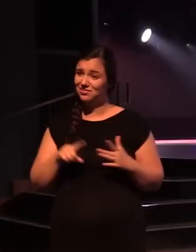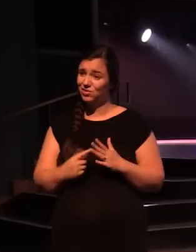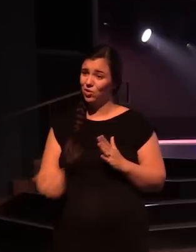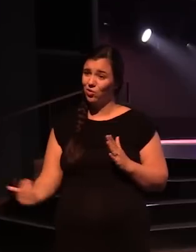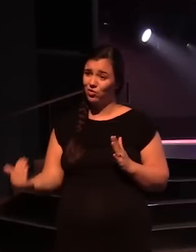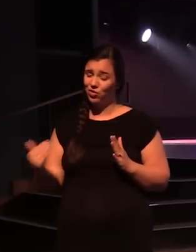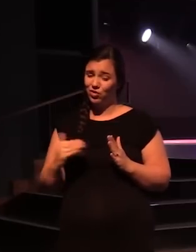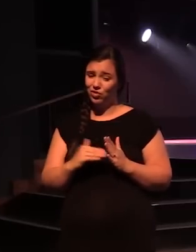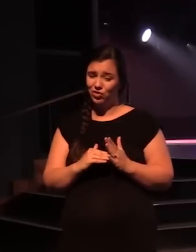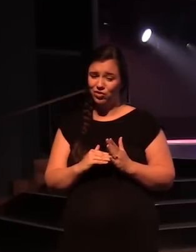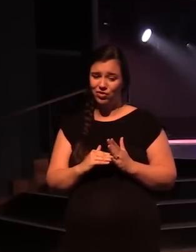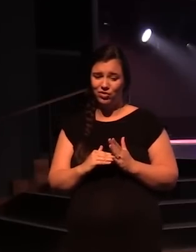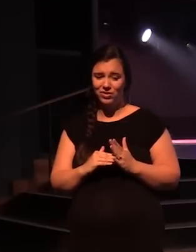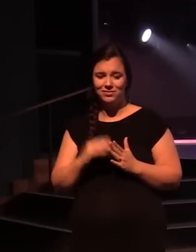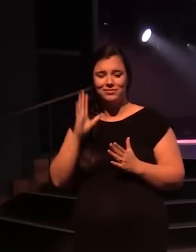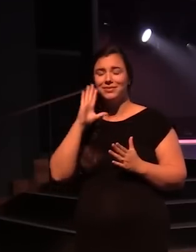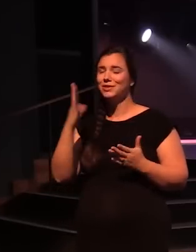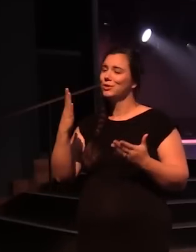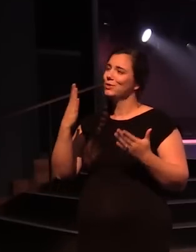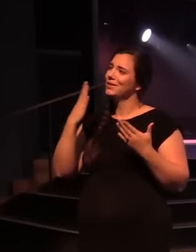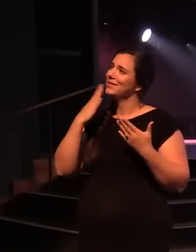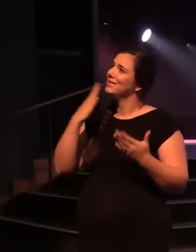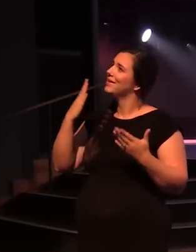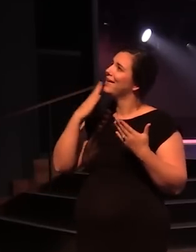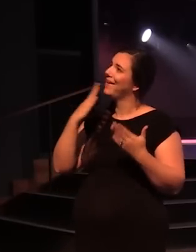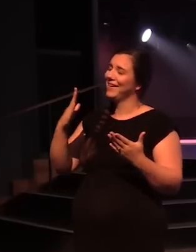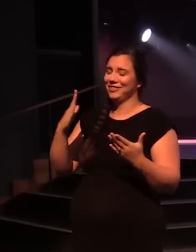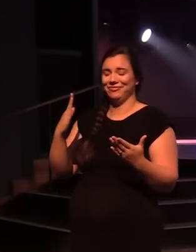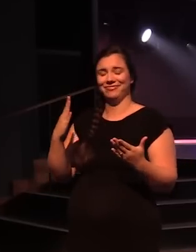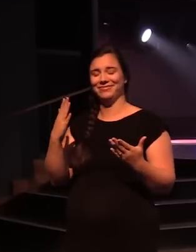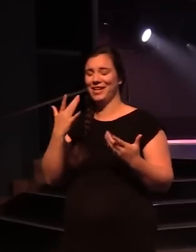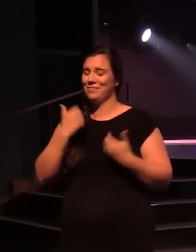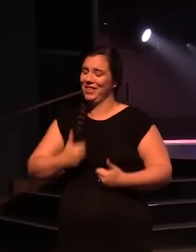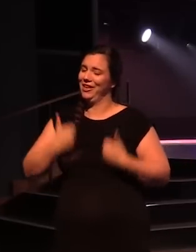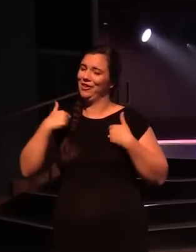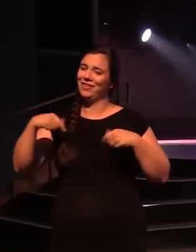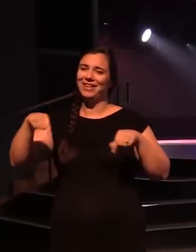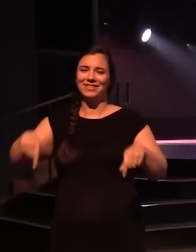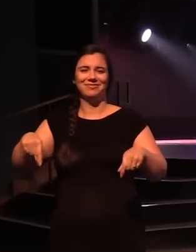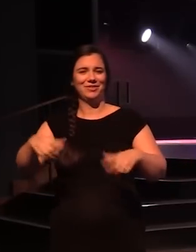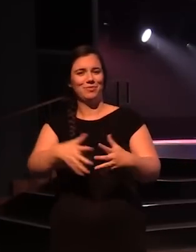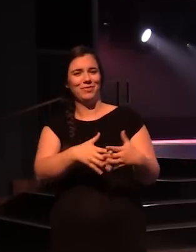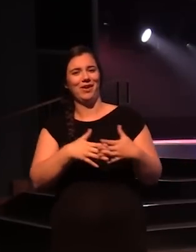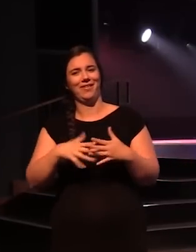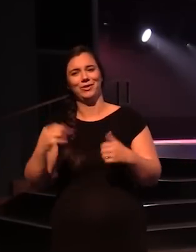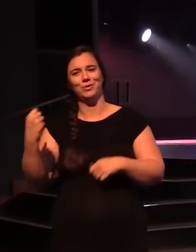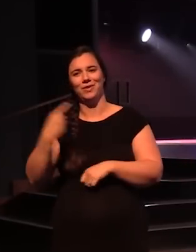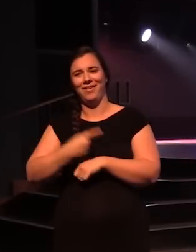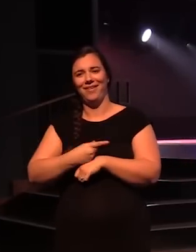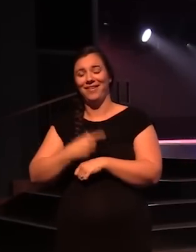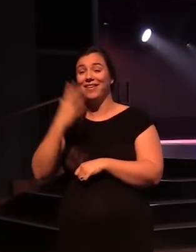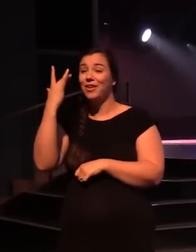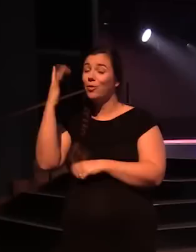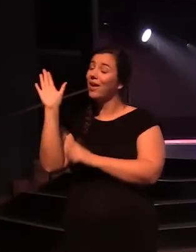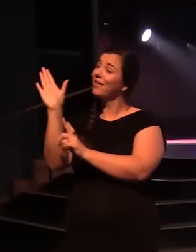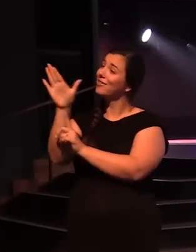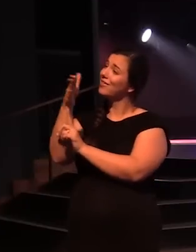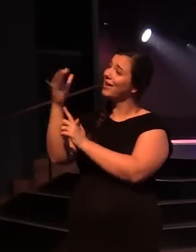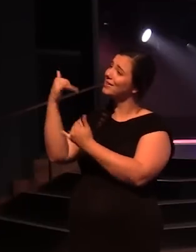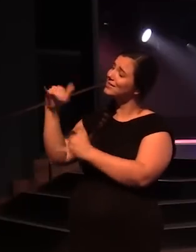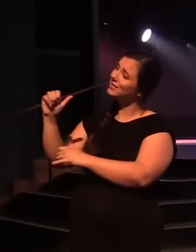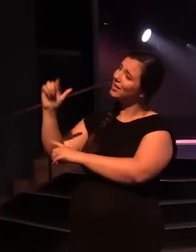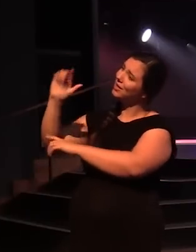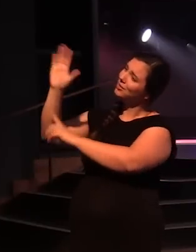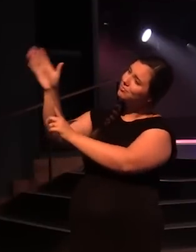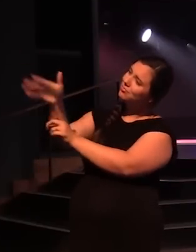wife. I thank my lucky stars to be living here today, 'cause the flag still stands